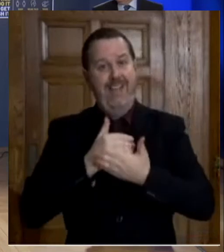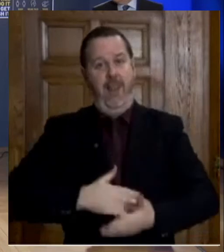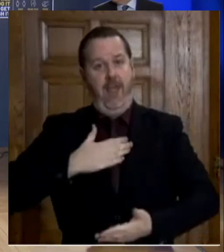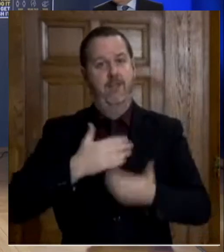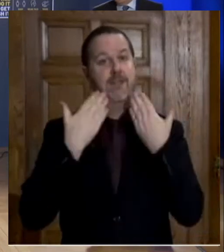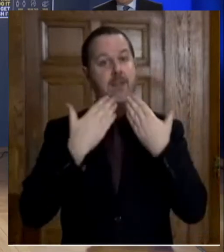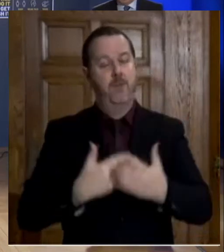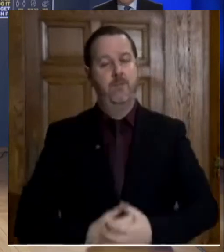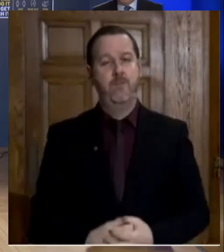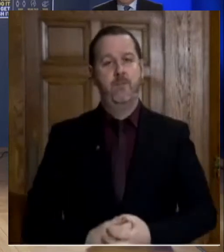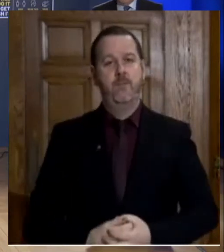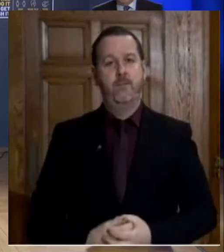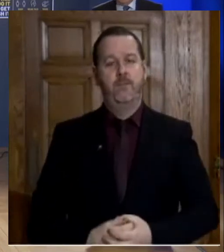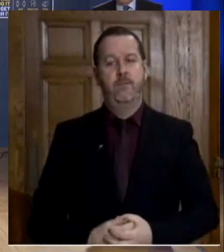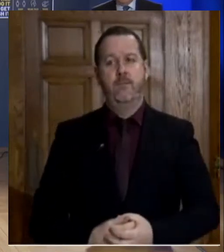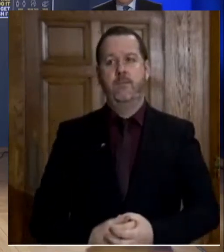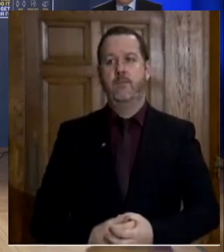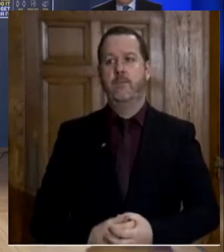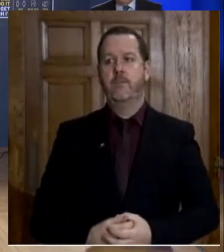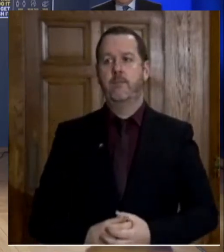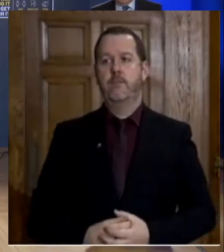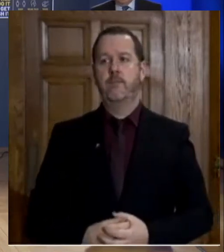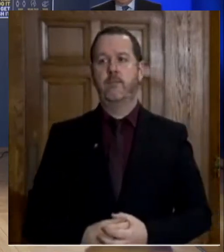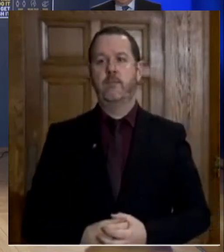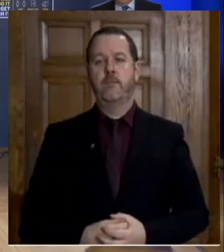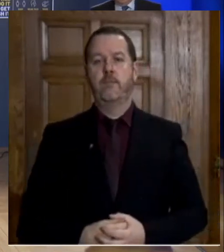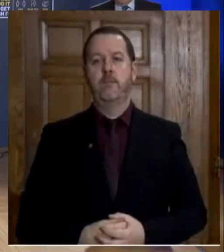Thank you, Minister. Thank you.